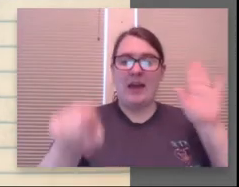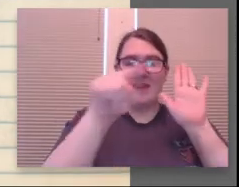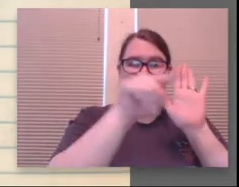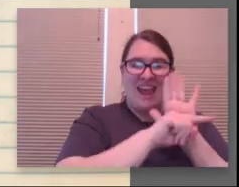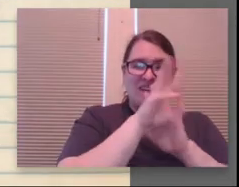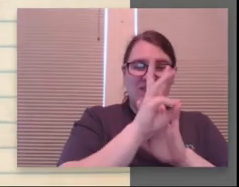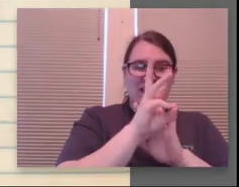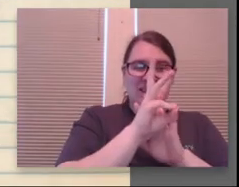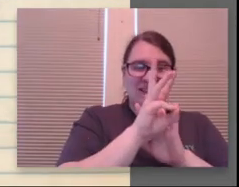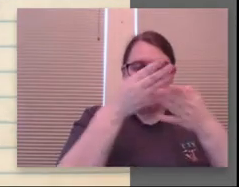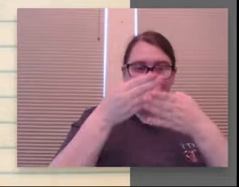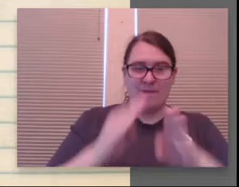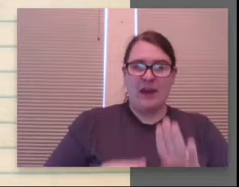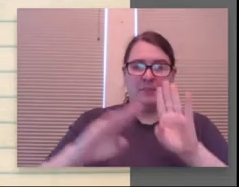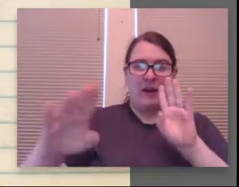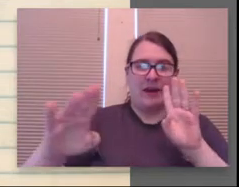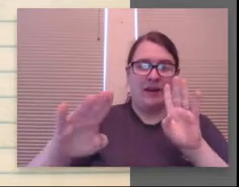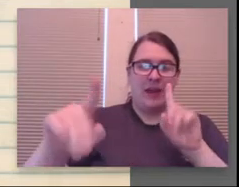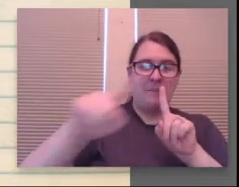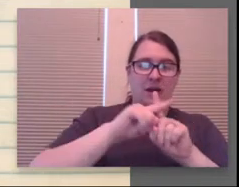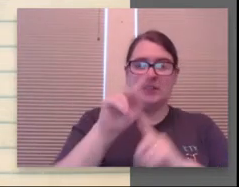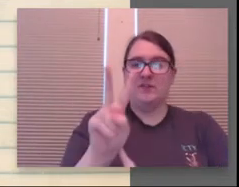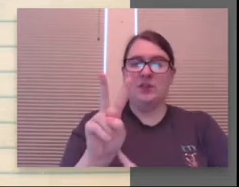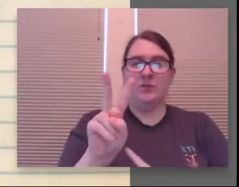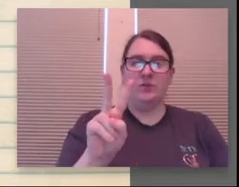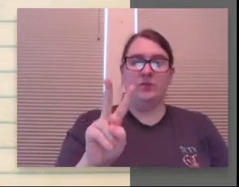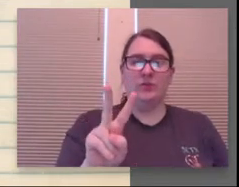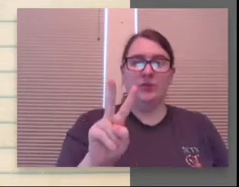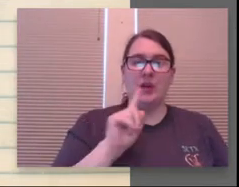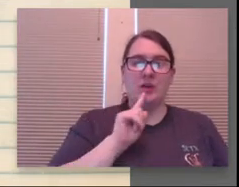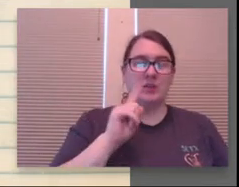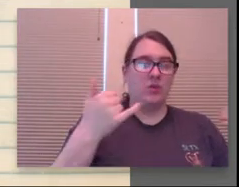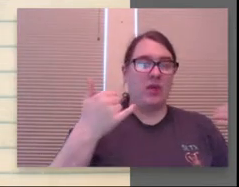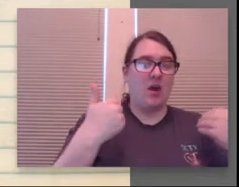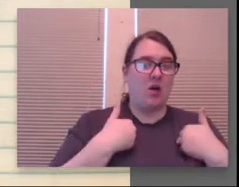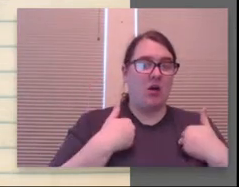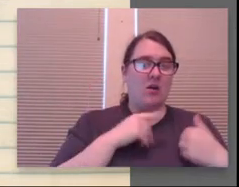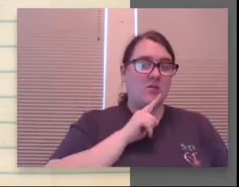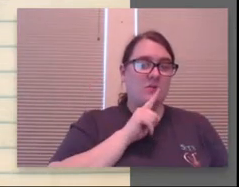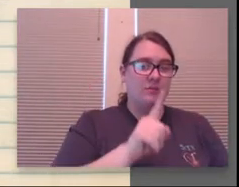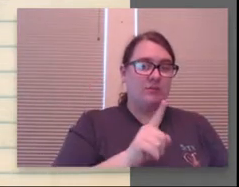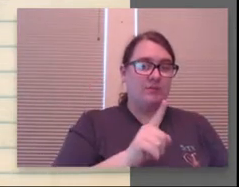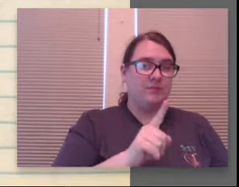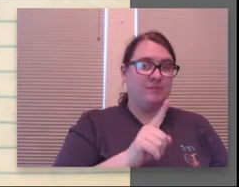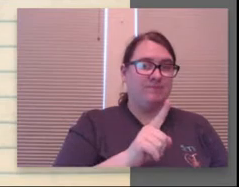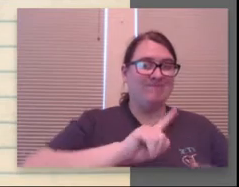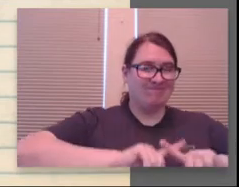So I have a -6 divided by a +2. So they are